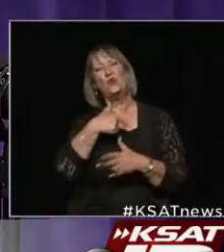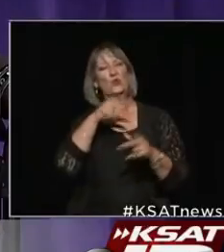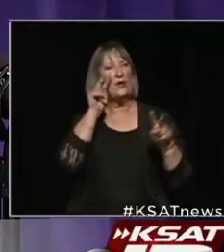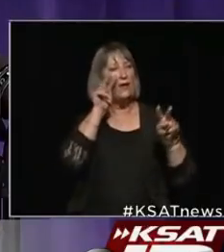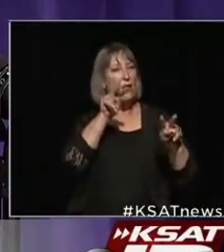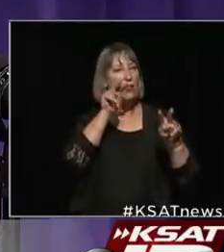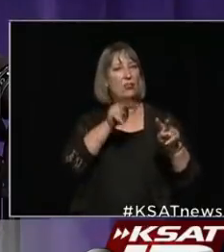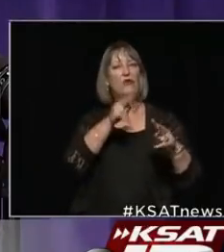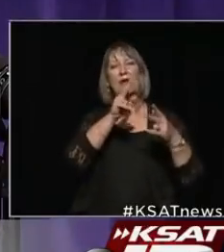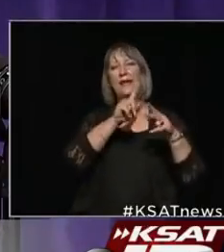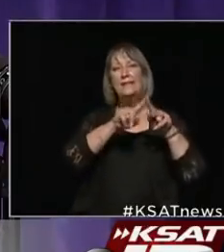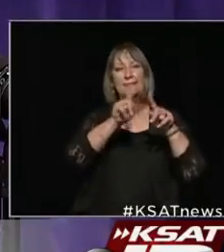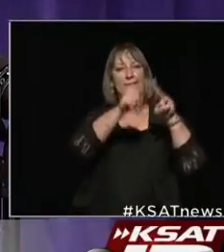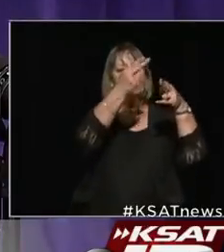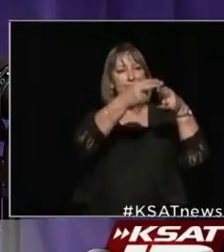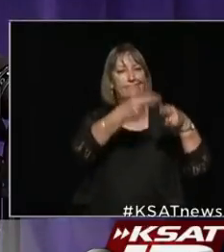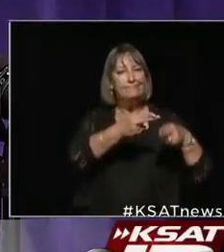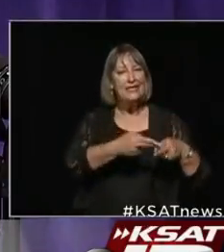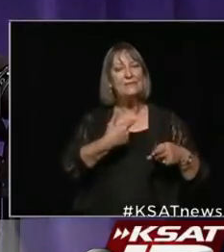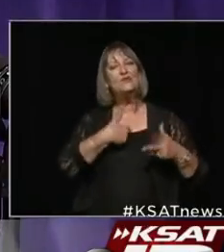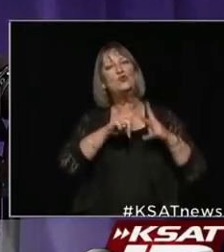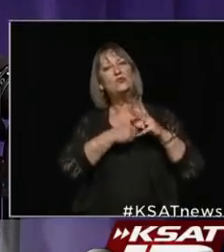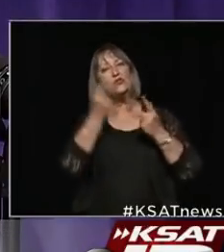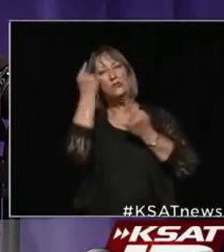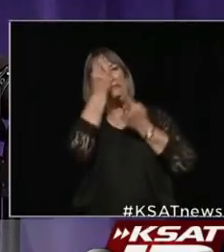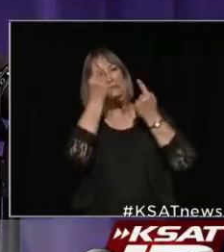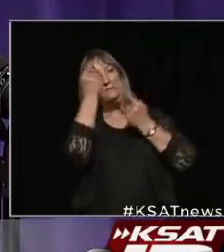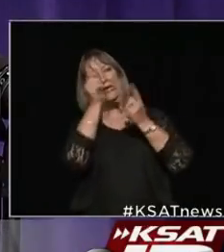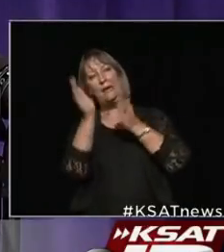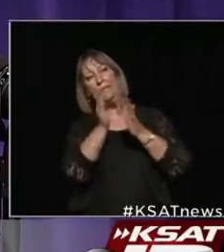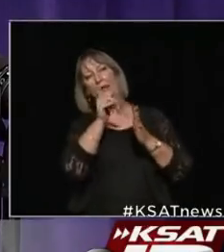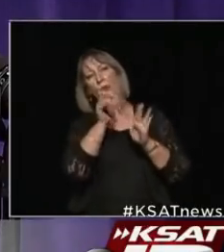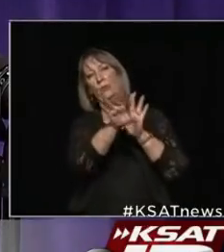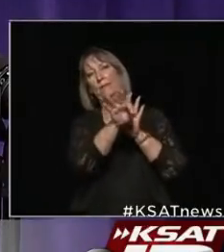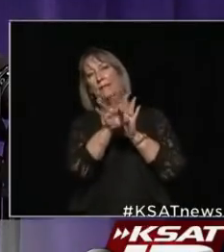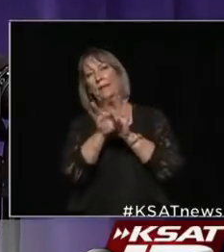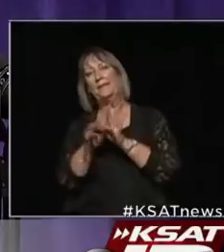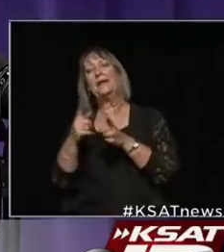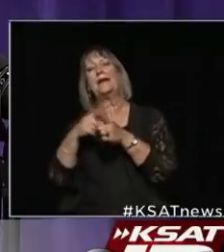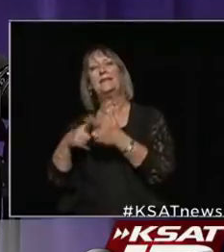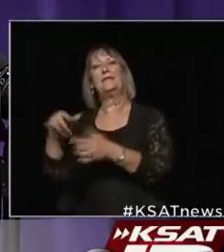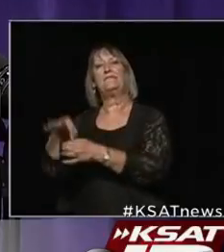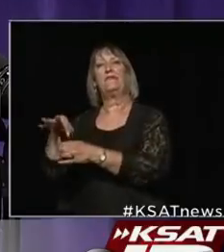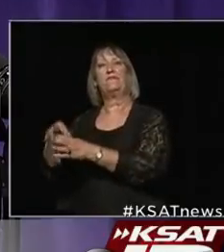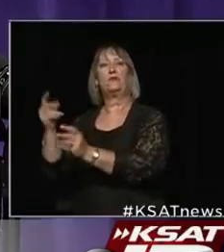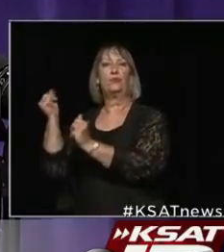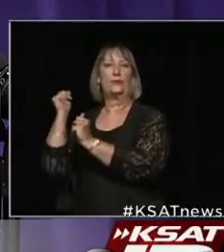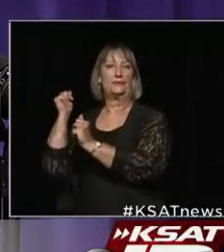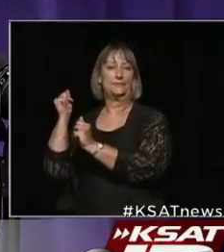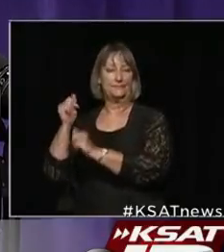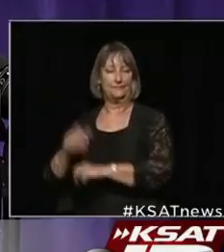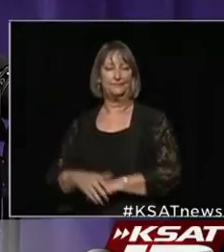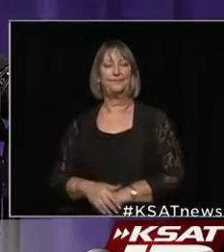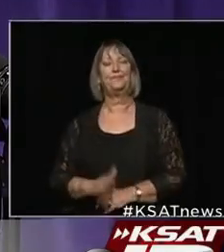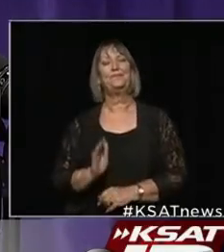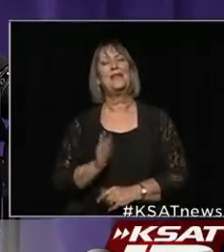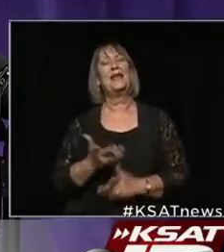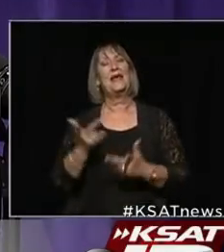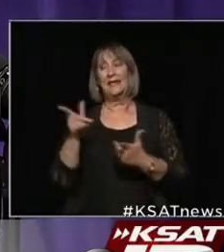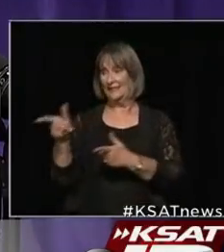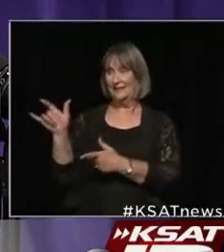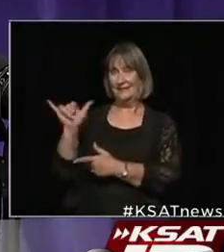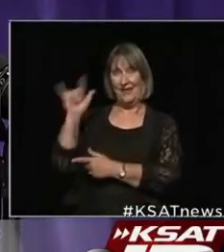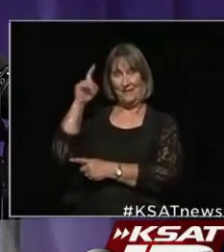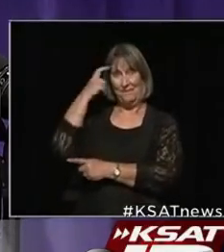So we encourage you to go check that out. And then lastly, I know, like you, Mayor, our office has gotten a lot of questions about